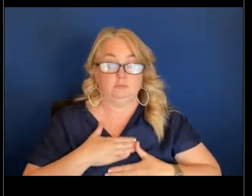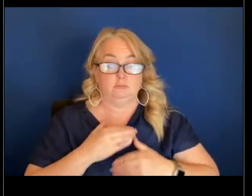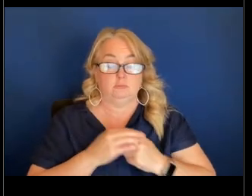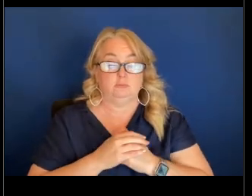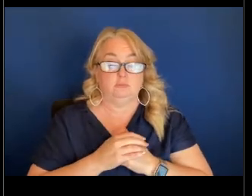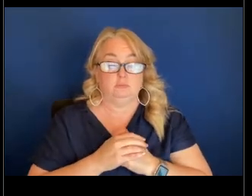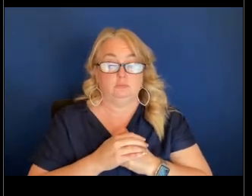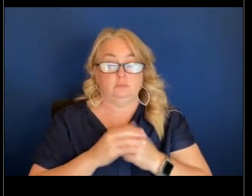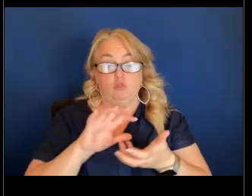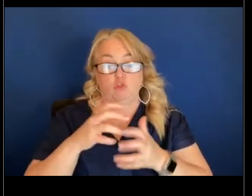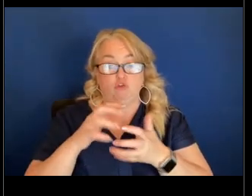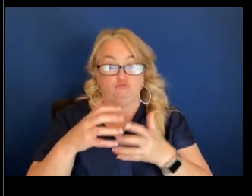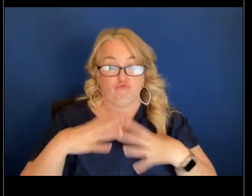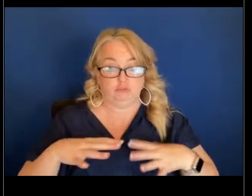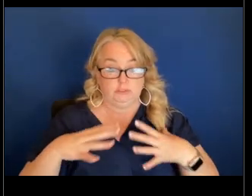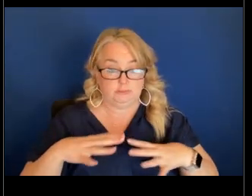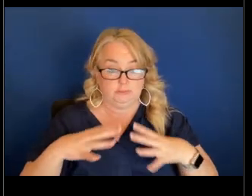laundry areas,